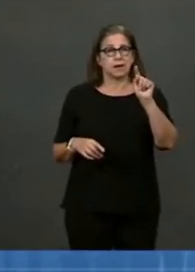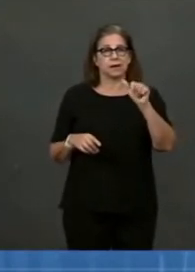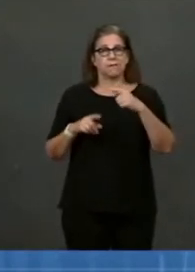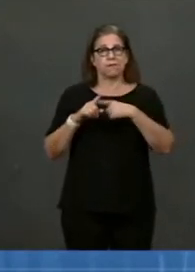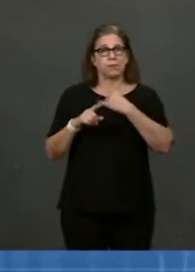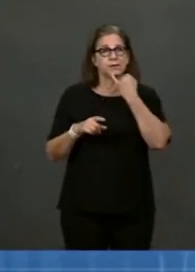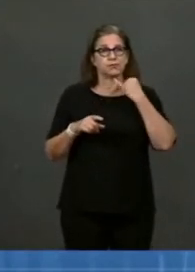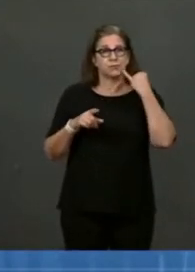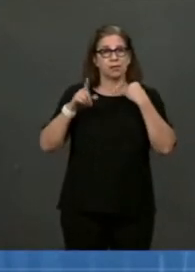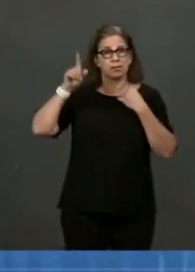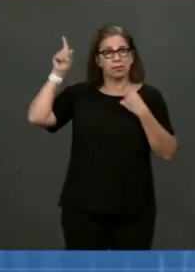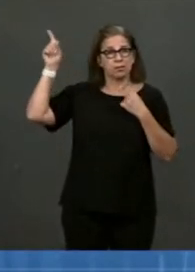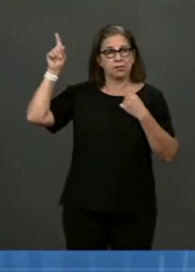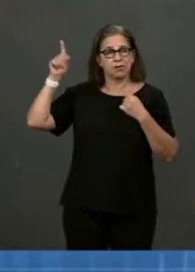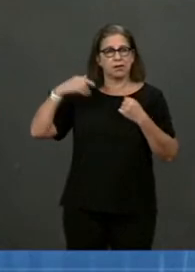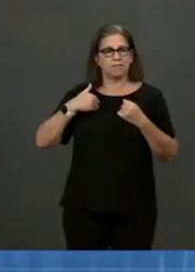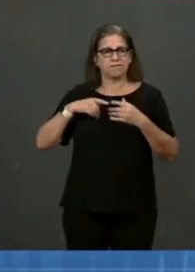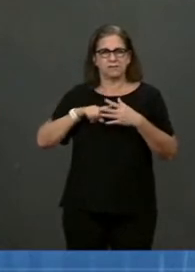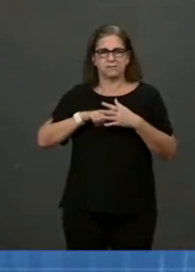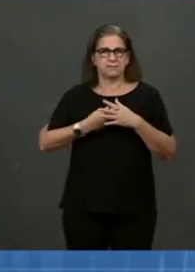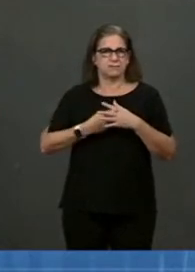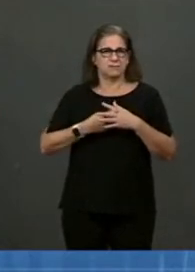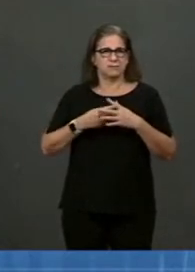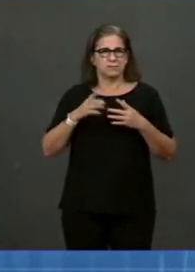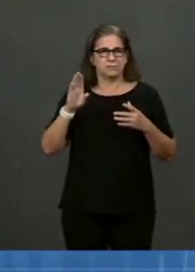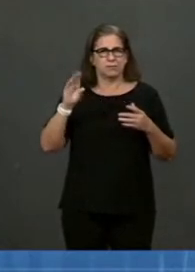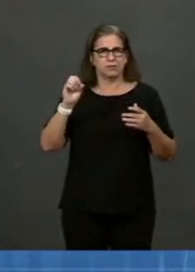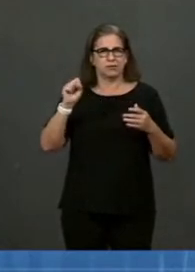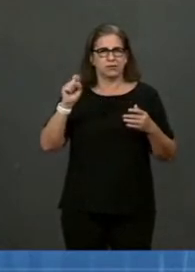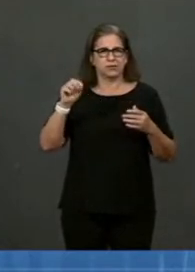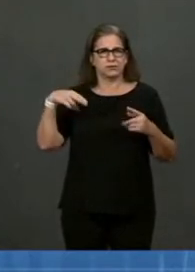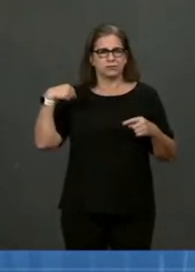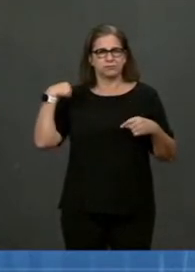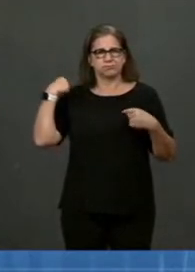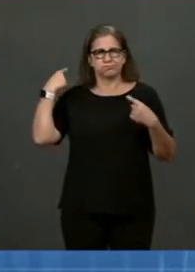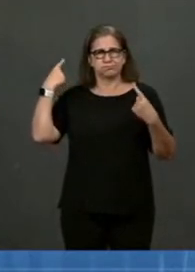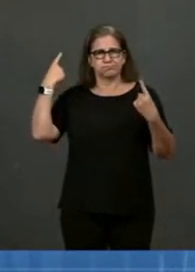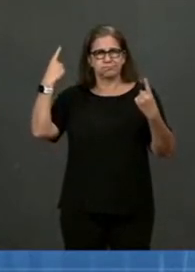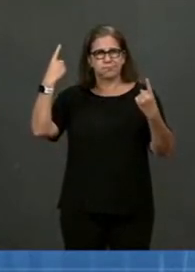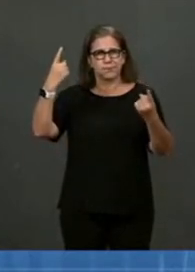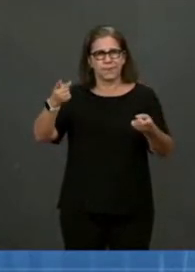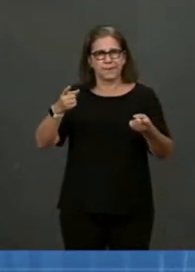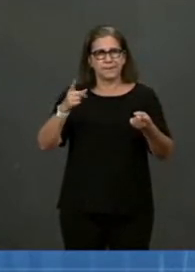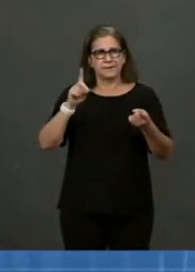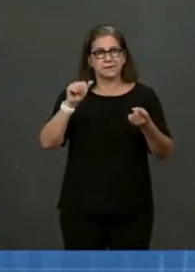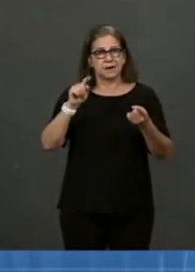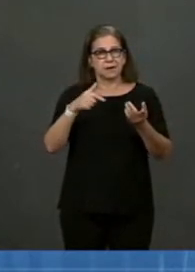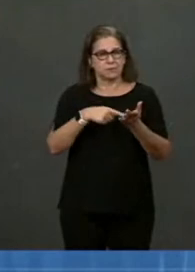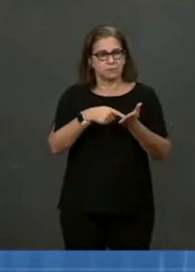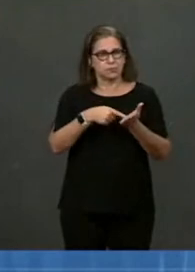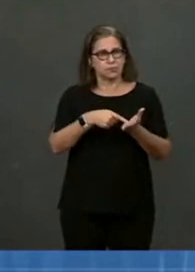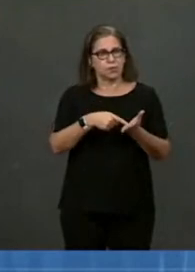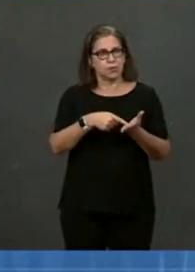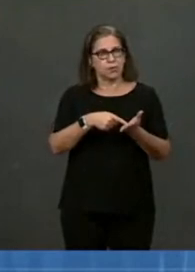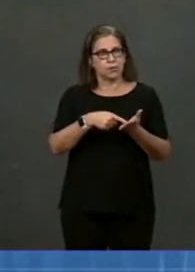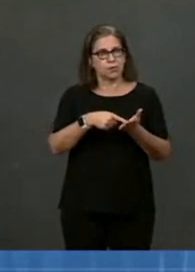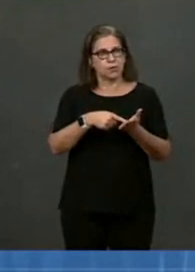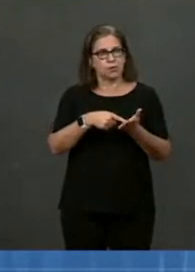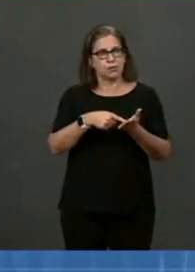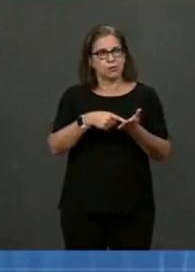their boosting program, that in the boosting, which they are essentially doing for everyone from 12 years old or